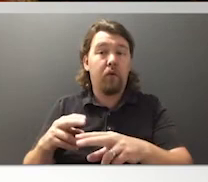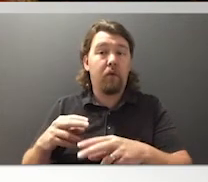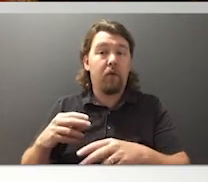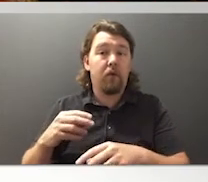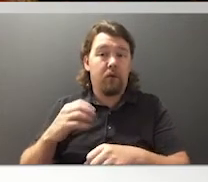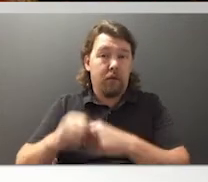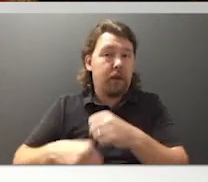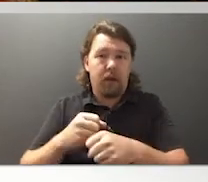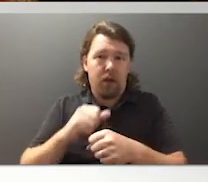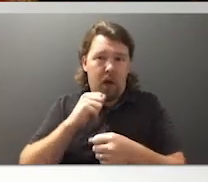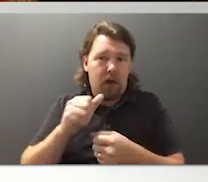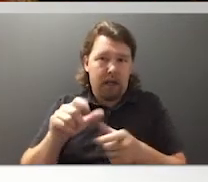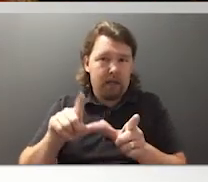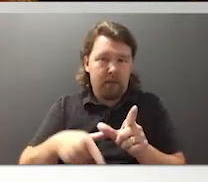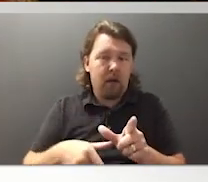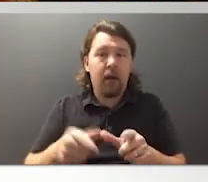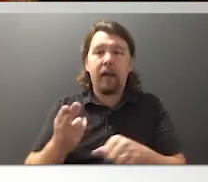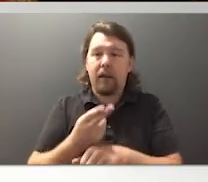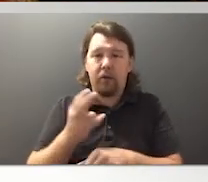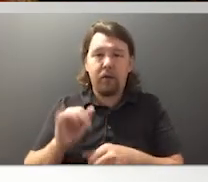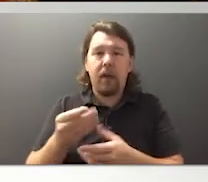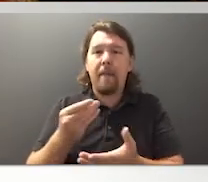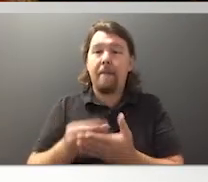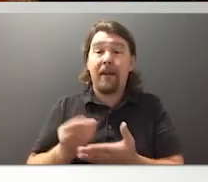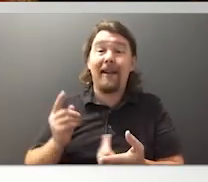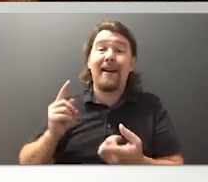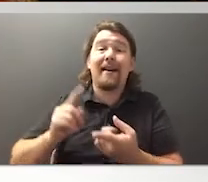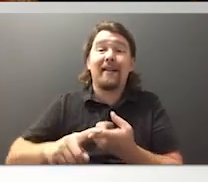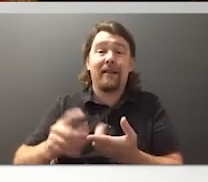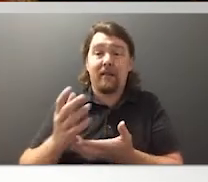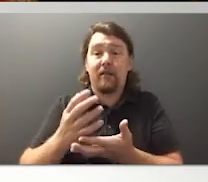funds beyond that age until they're depleted.